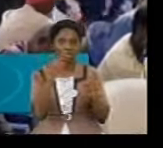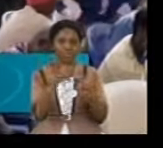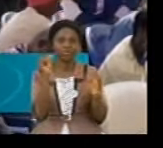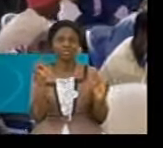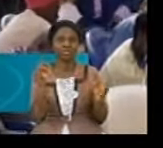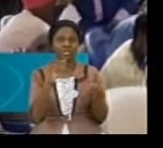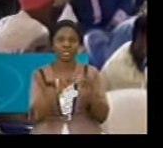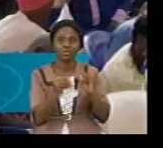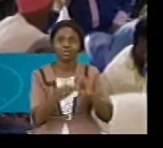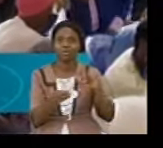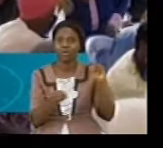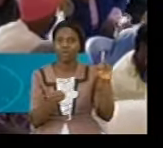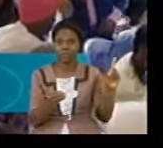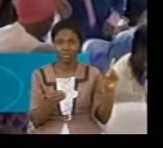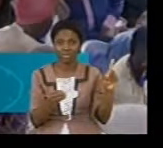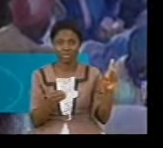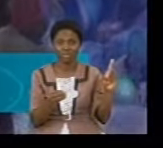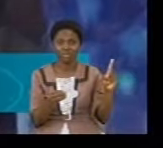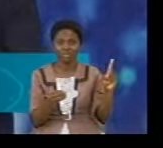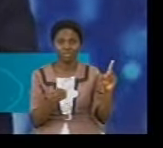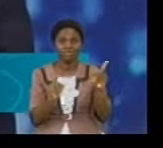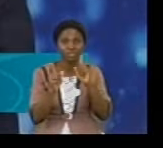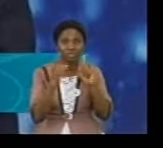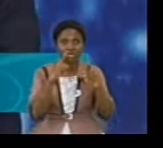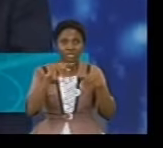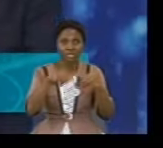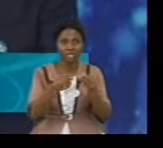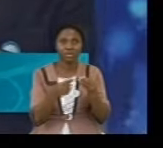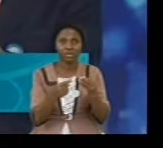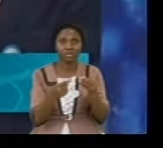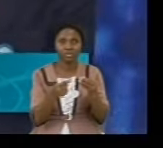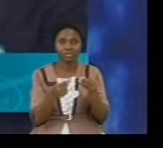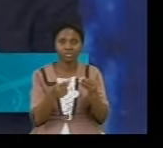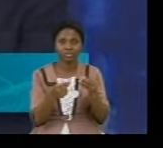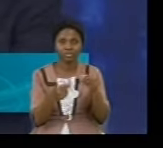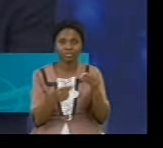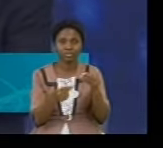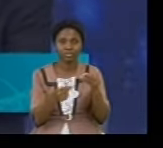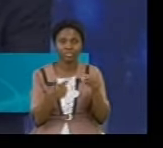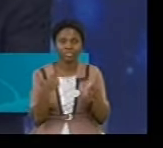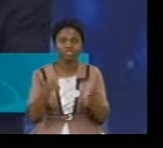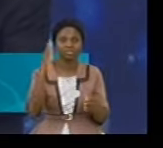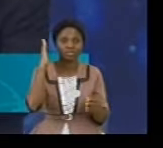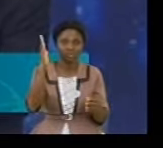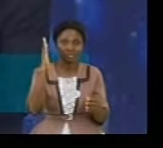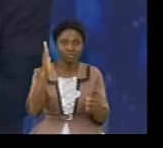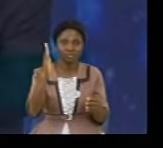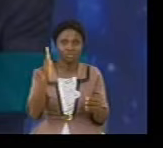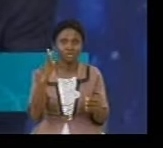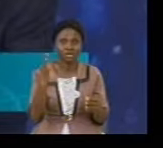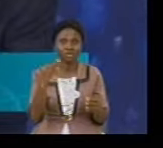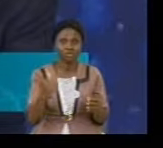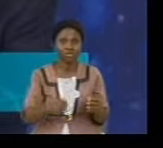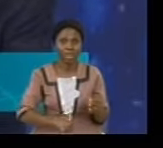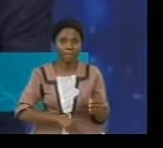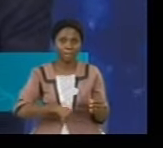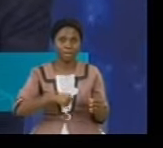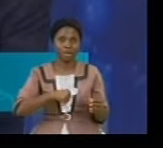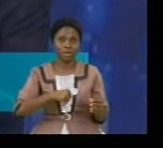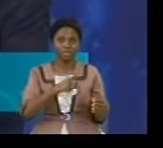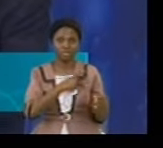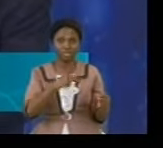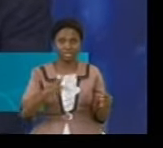one is talking about the testimony of a proud